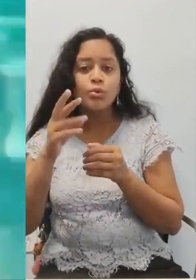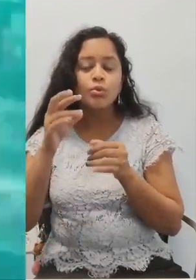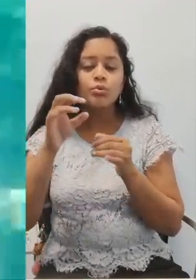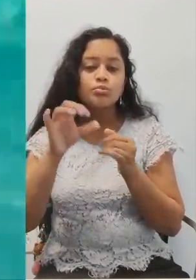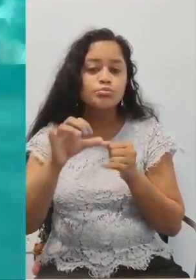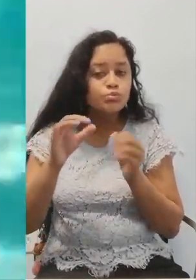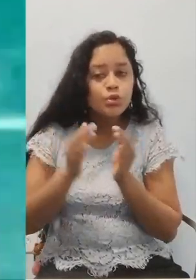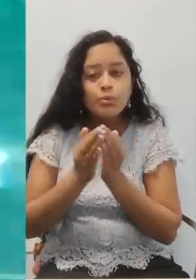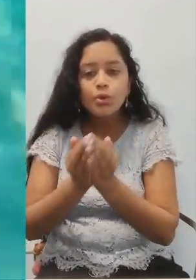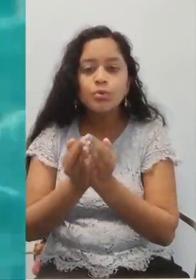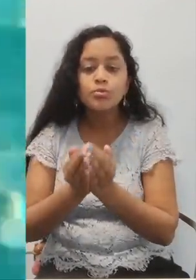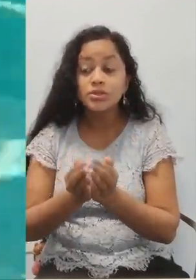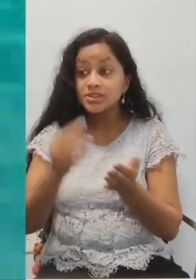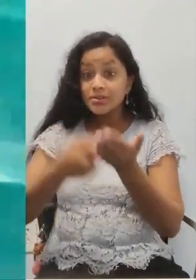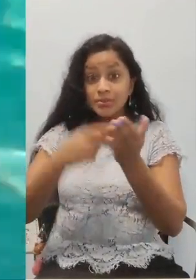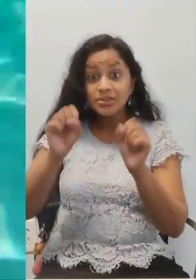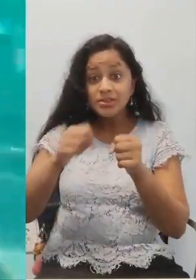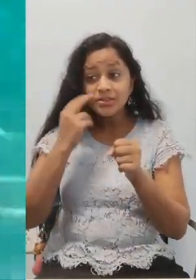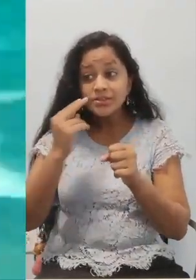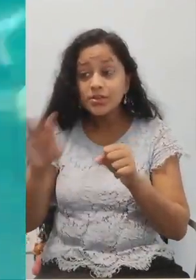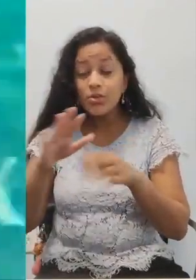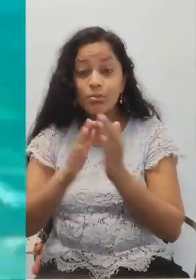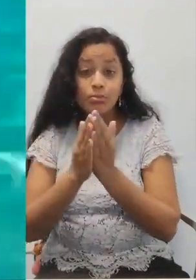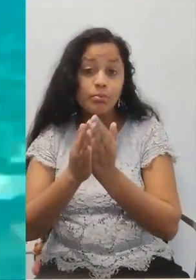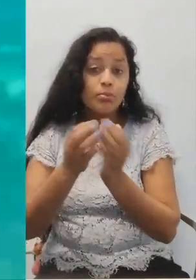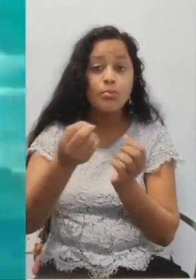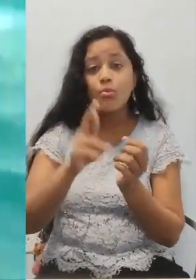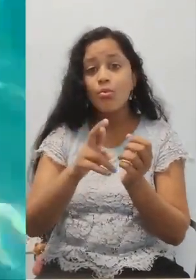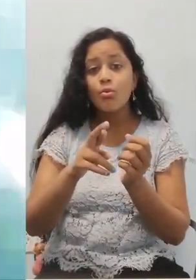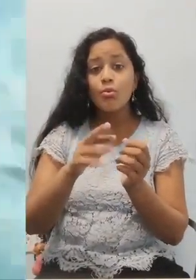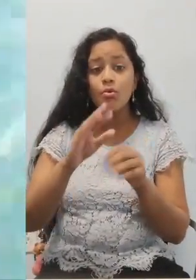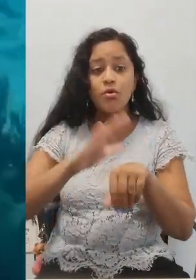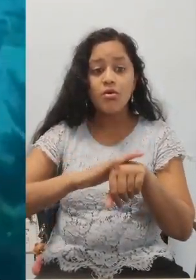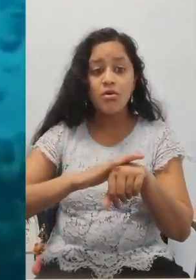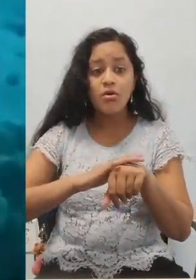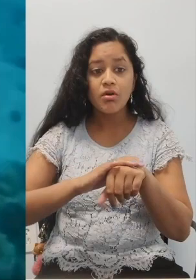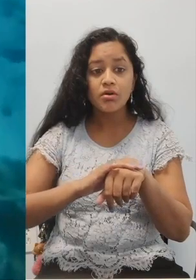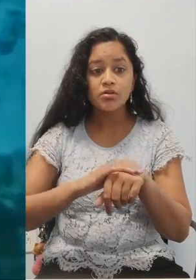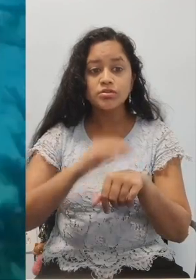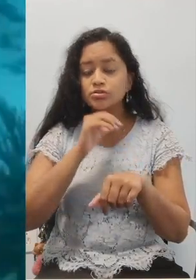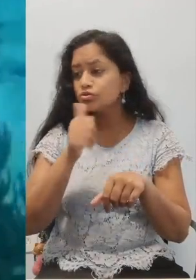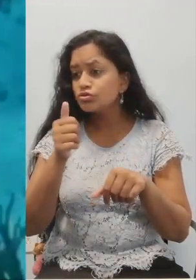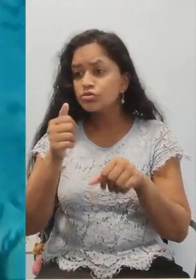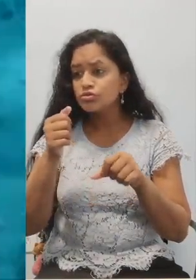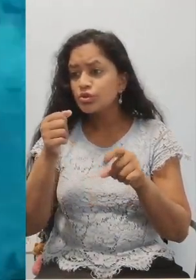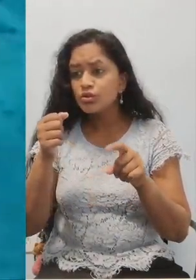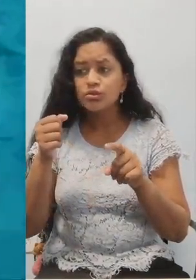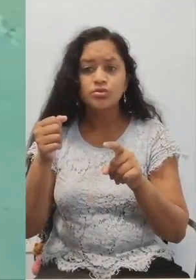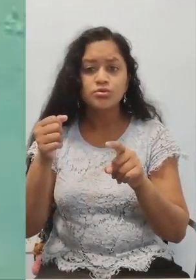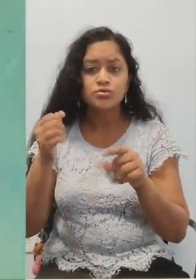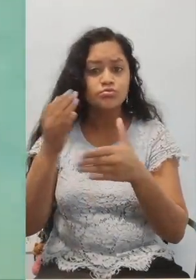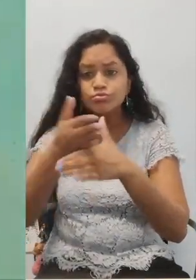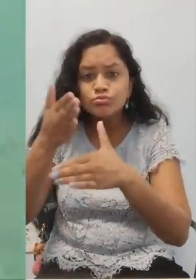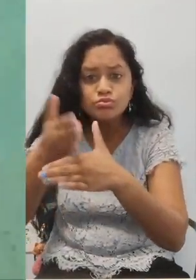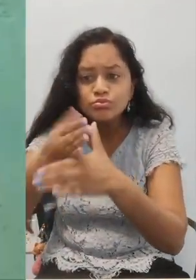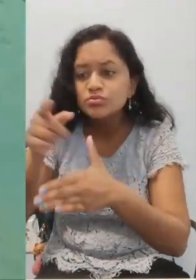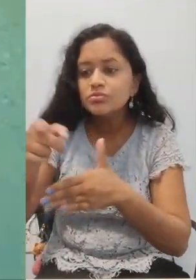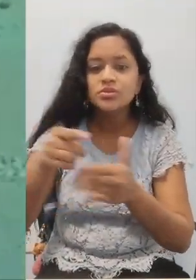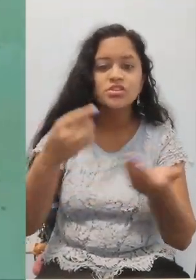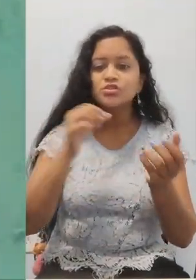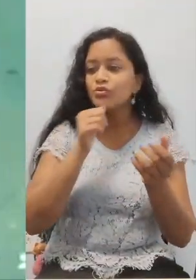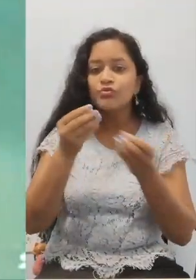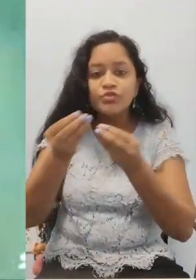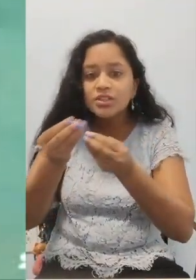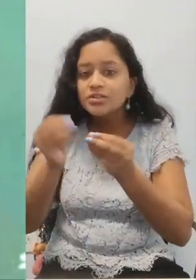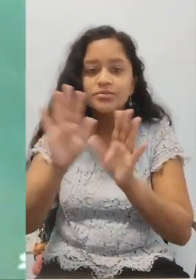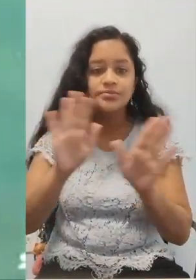it sometimes even better from the boat or from a higher up surface, because then you can see it move about. Obviously, don't harass it, don't